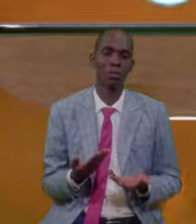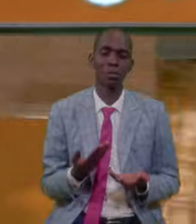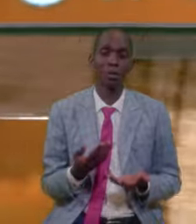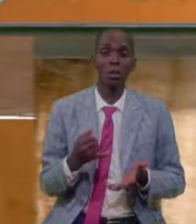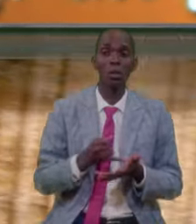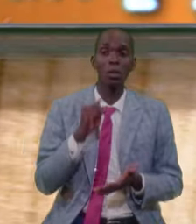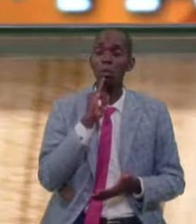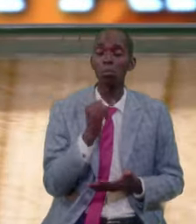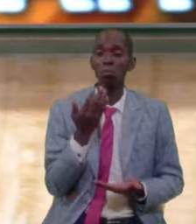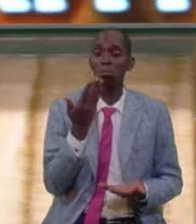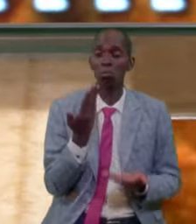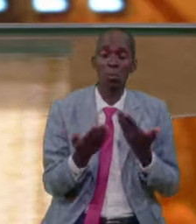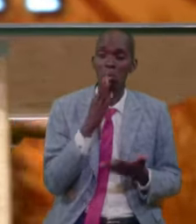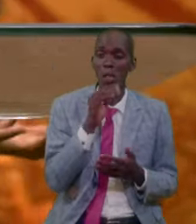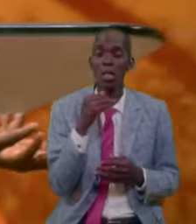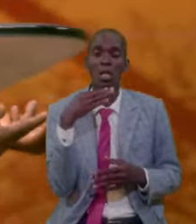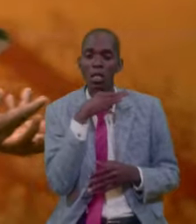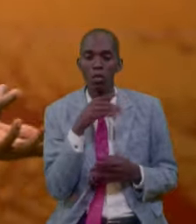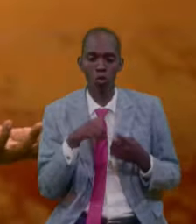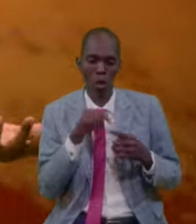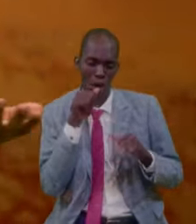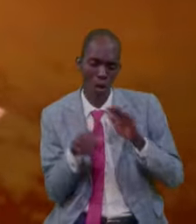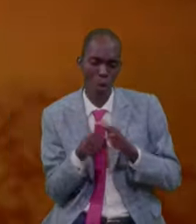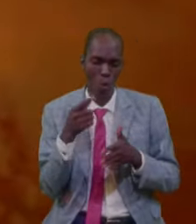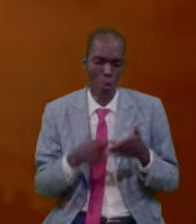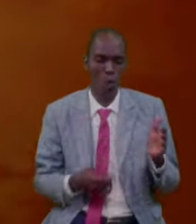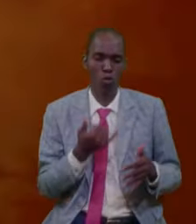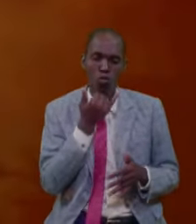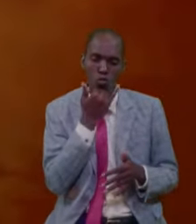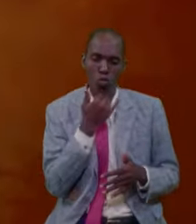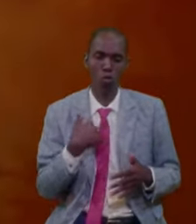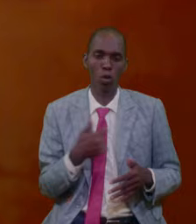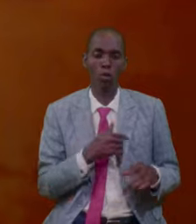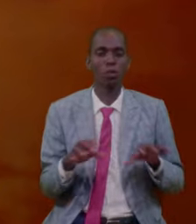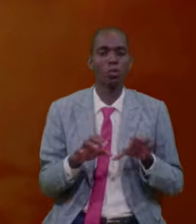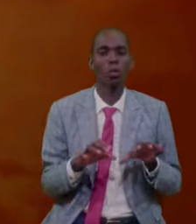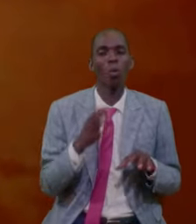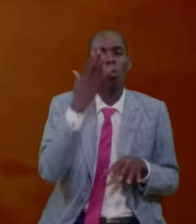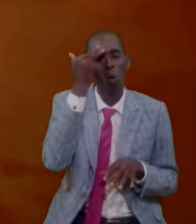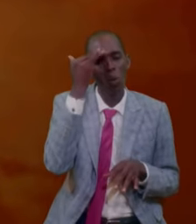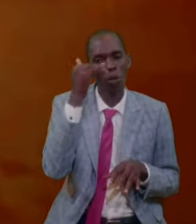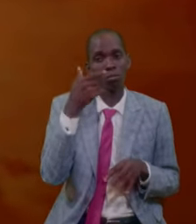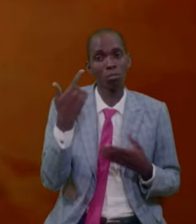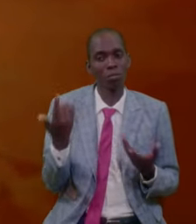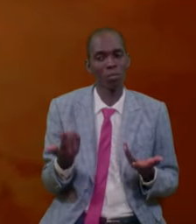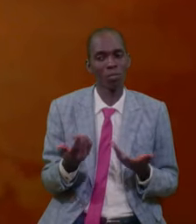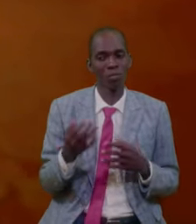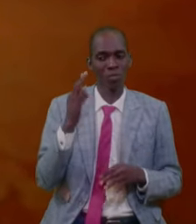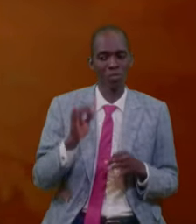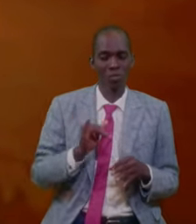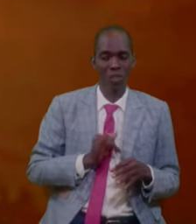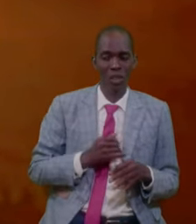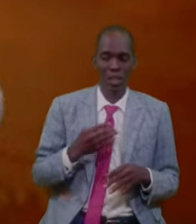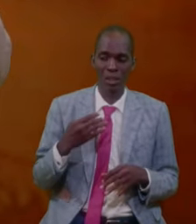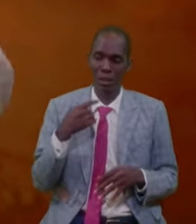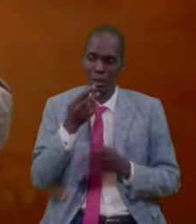to cover up something I've done. Why do you have to cover up? But they will think I'm not as righteous as